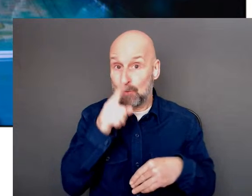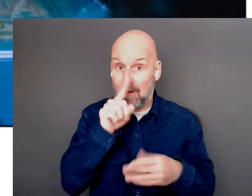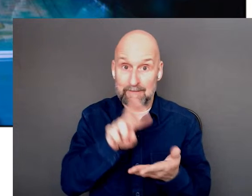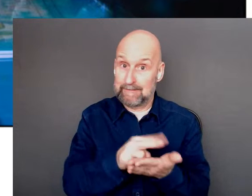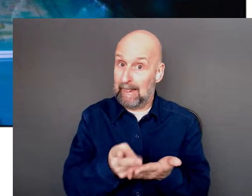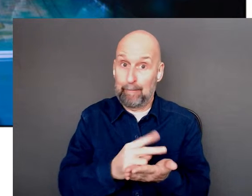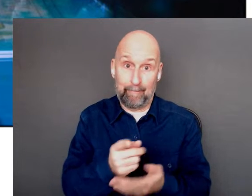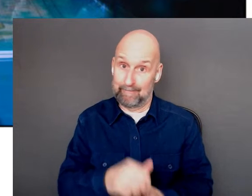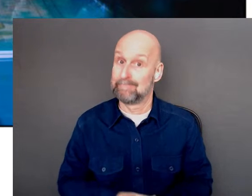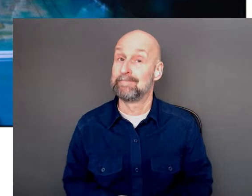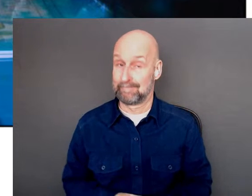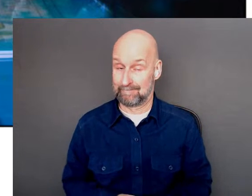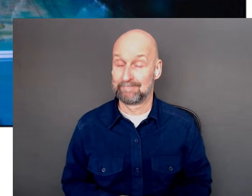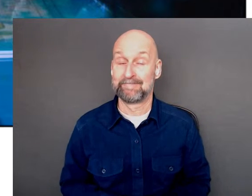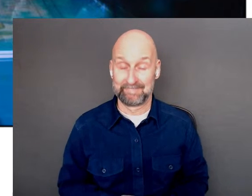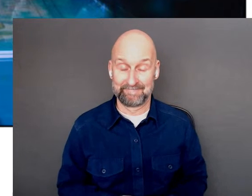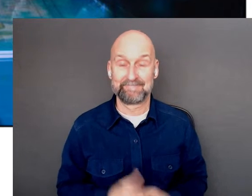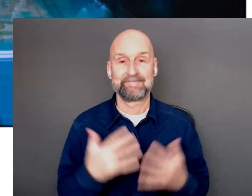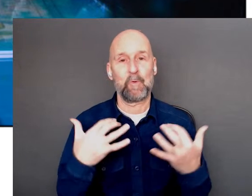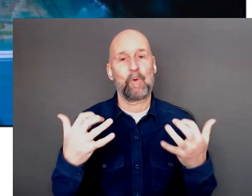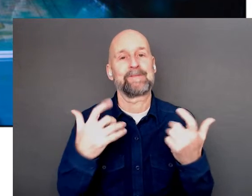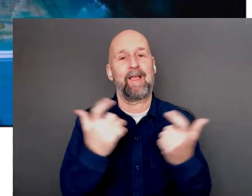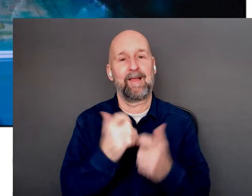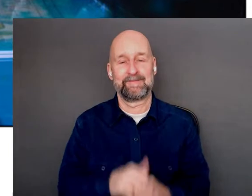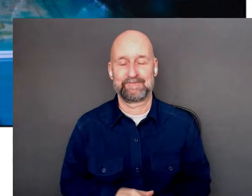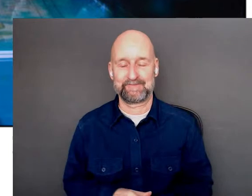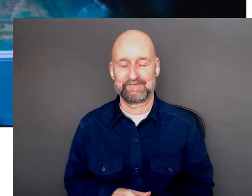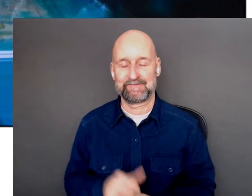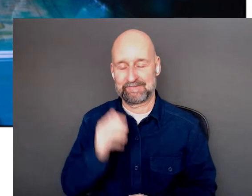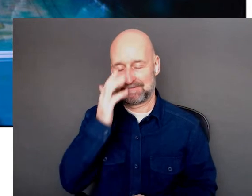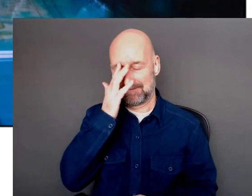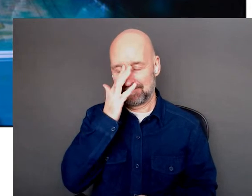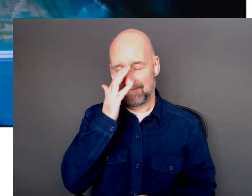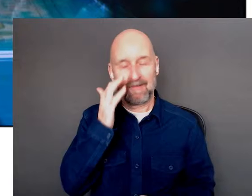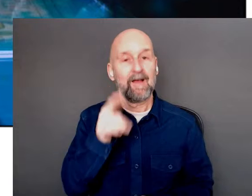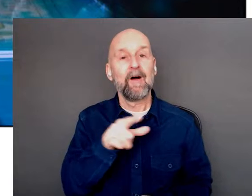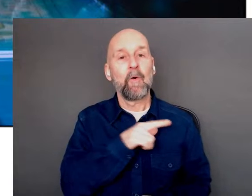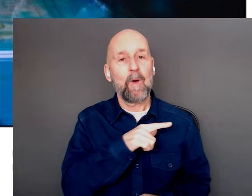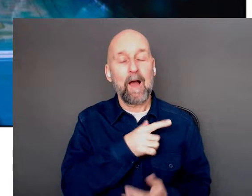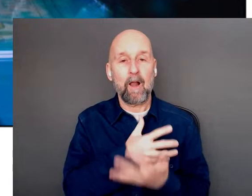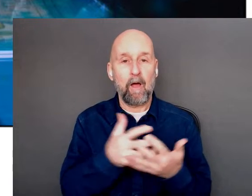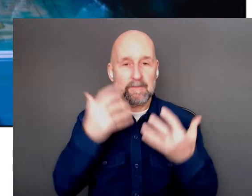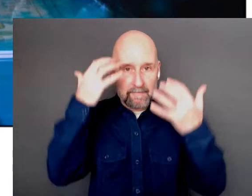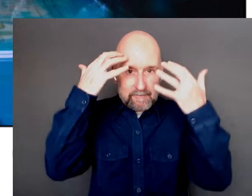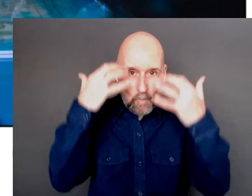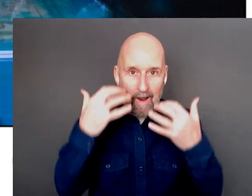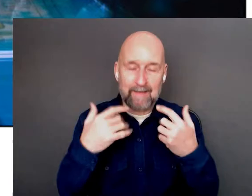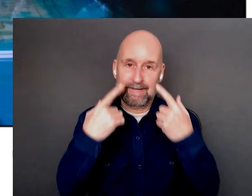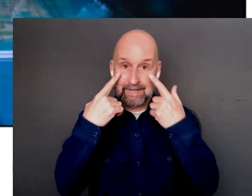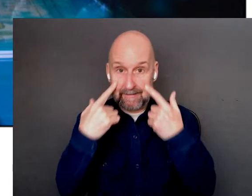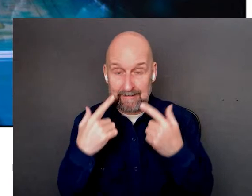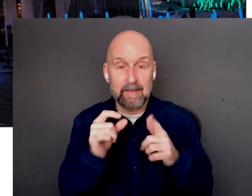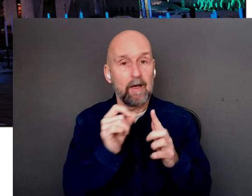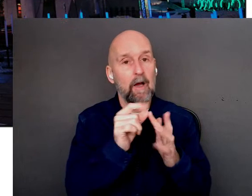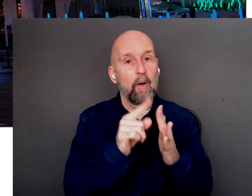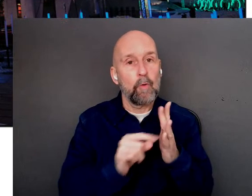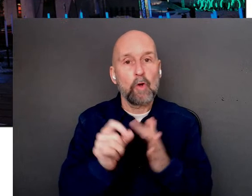Yeah. Yeah. A lot of sweat and tears in different projects, but also tears of joy